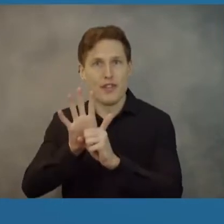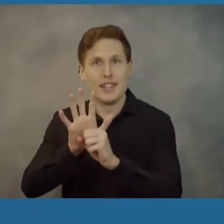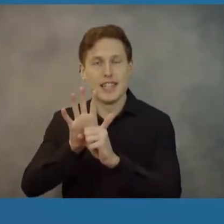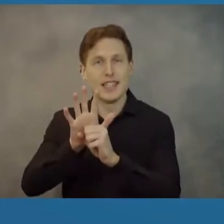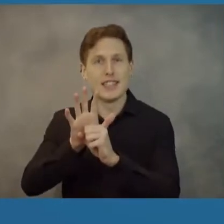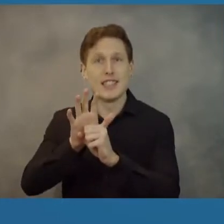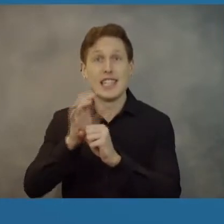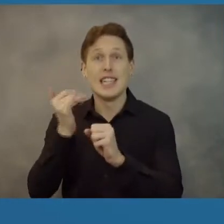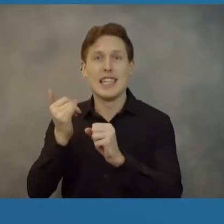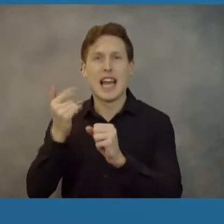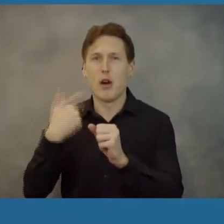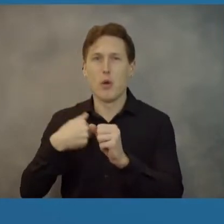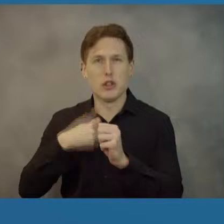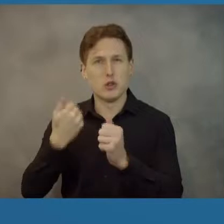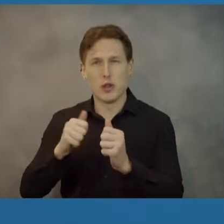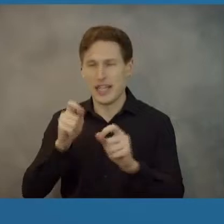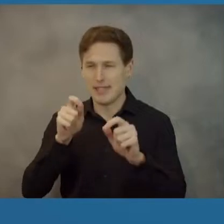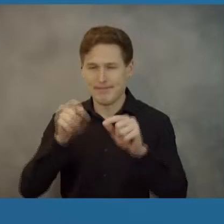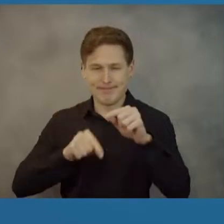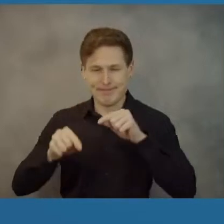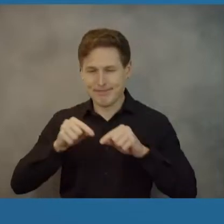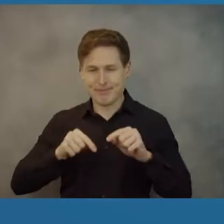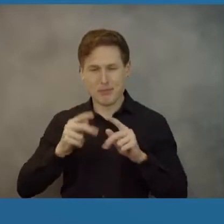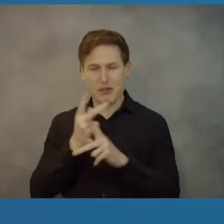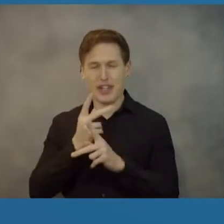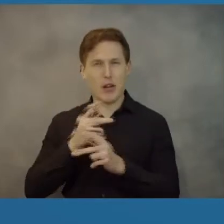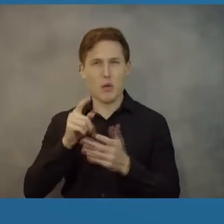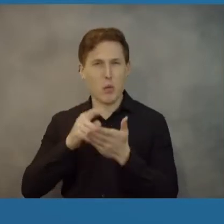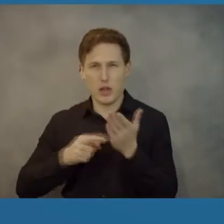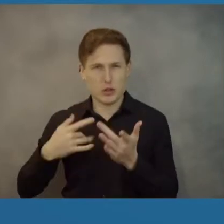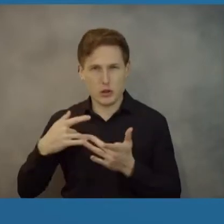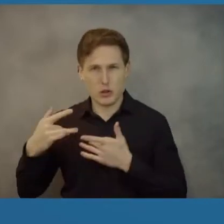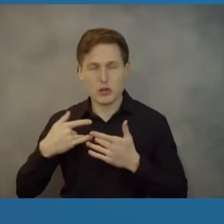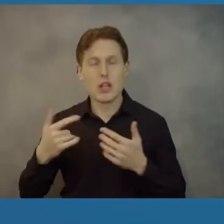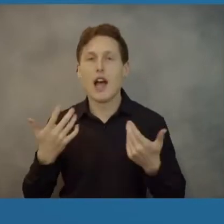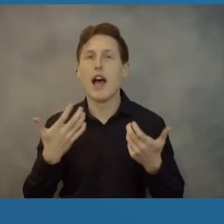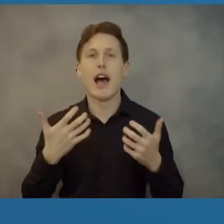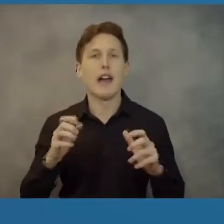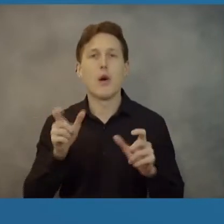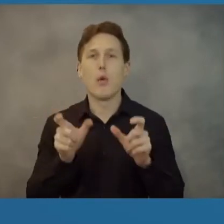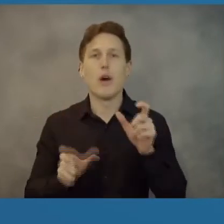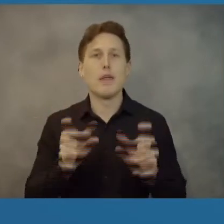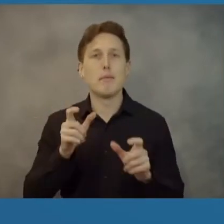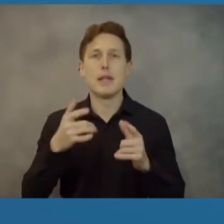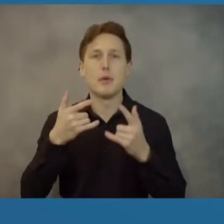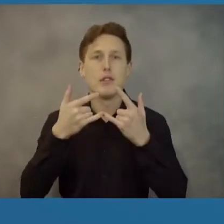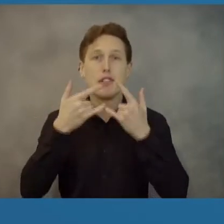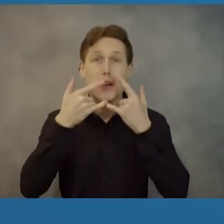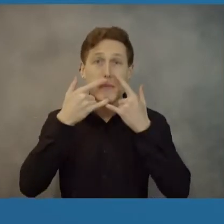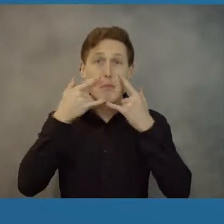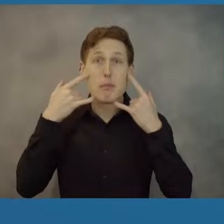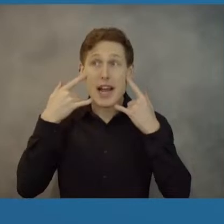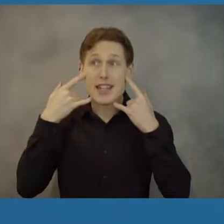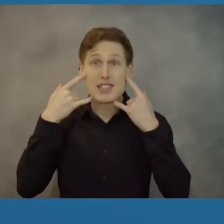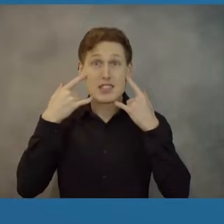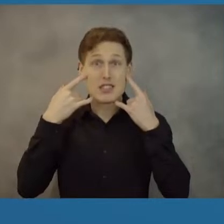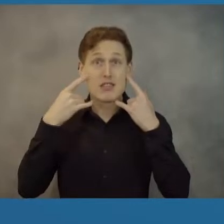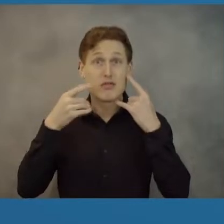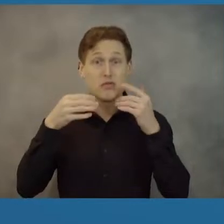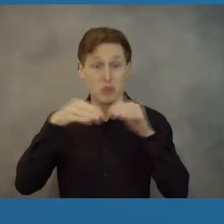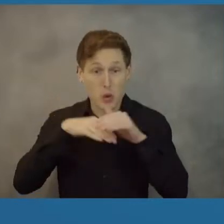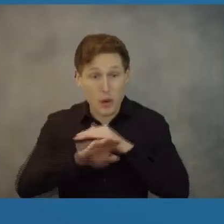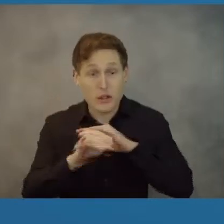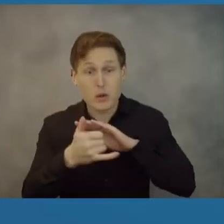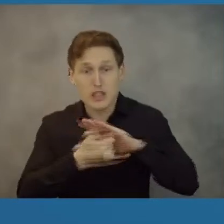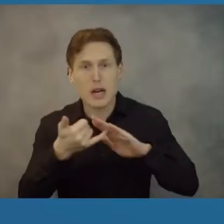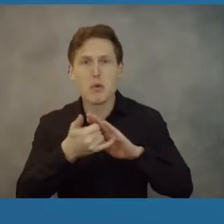are our concerns. I don't want people wearing a mask on a subway being able to beat the crap out of somebody, excuse my language, but beat them up,